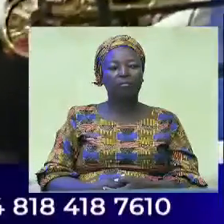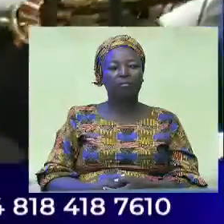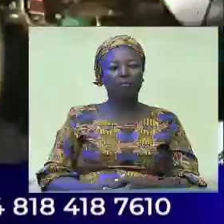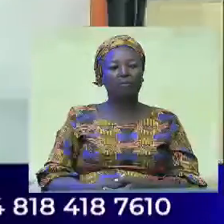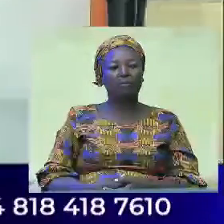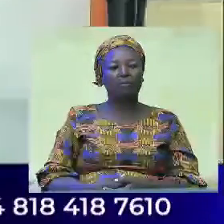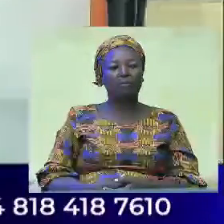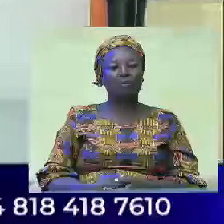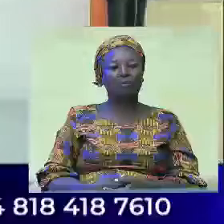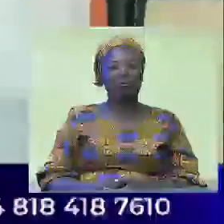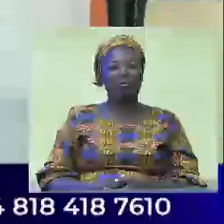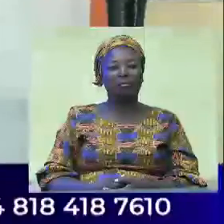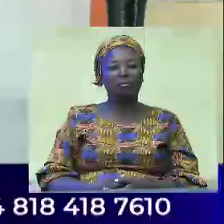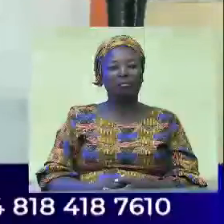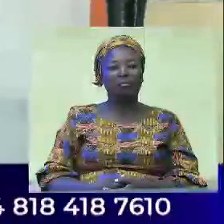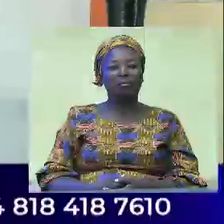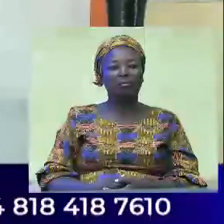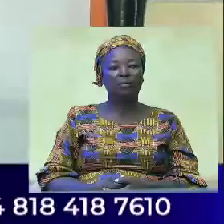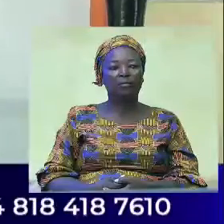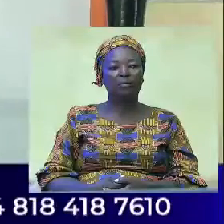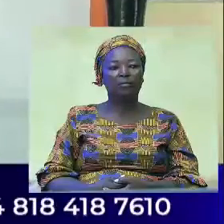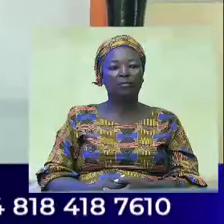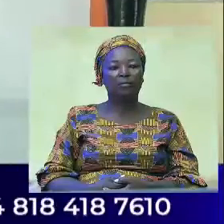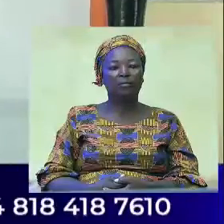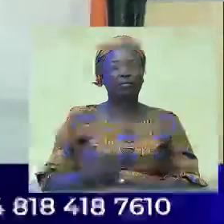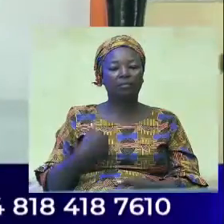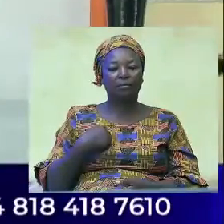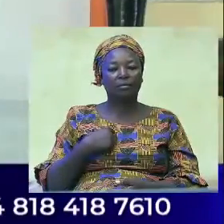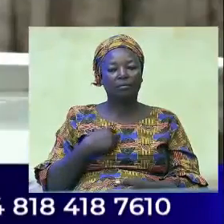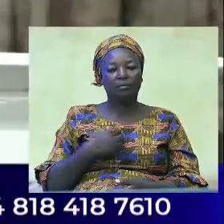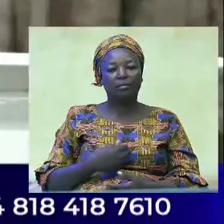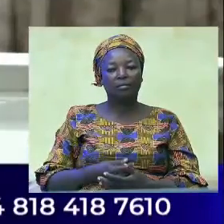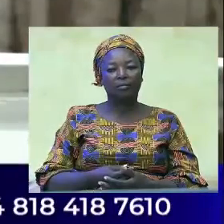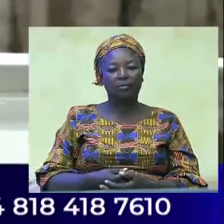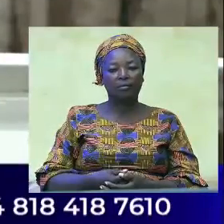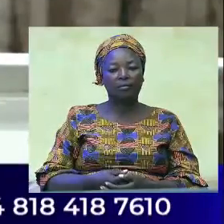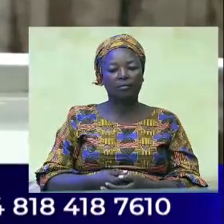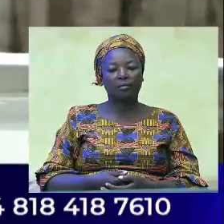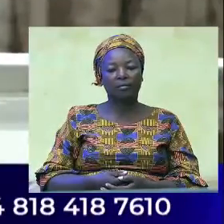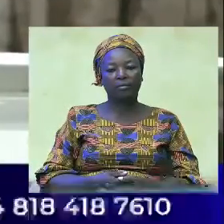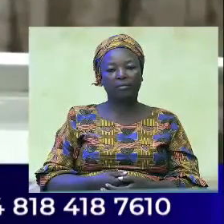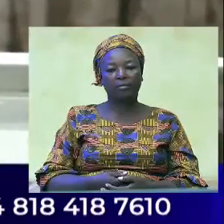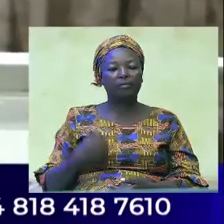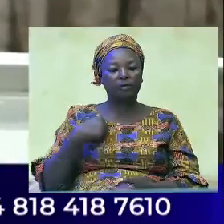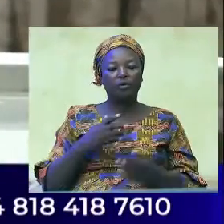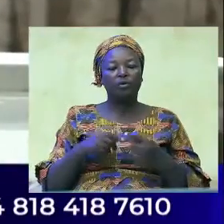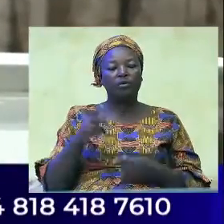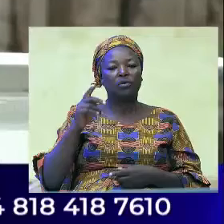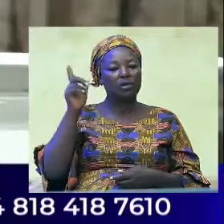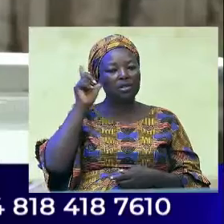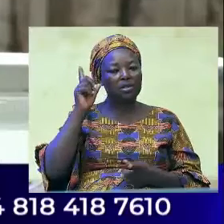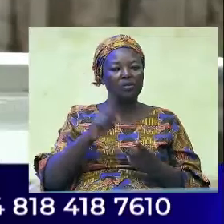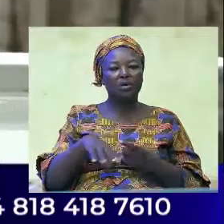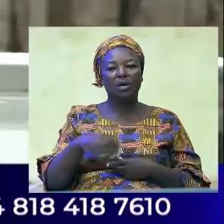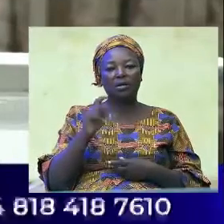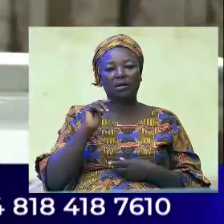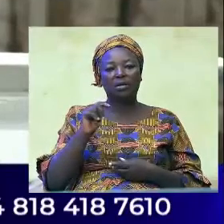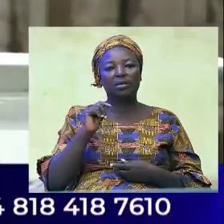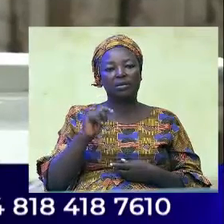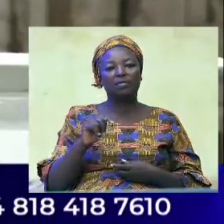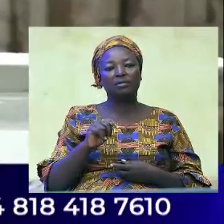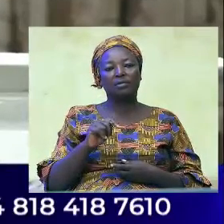Back, we want to take the next testifier, and as I listen to the testimony, please keep